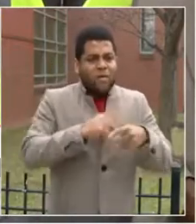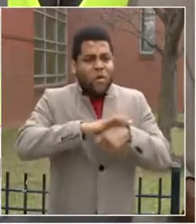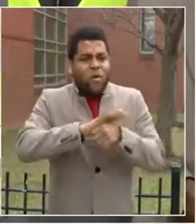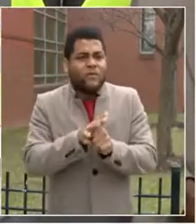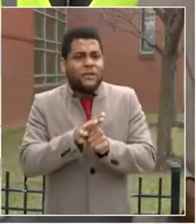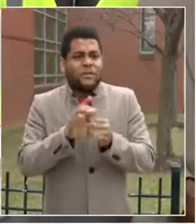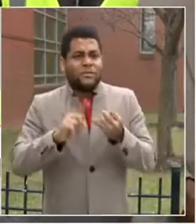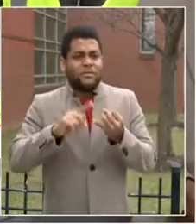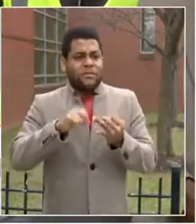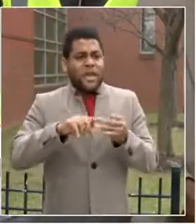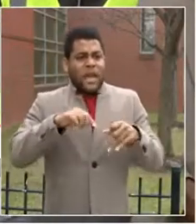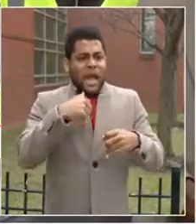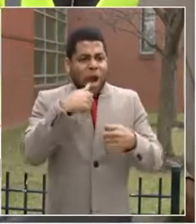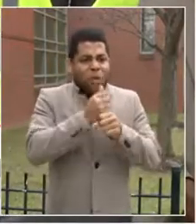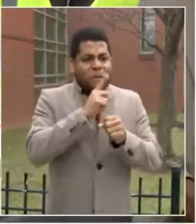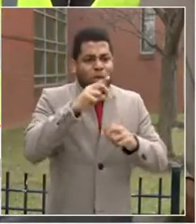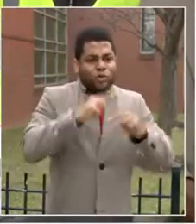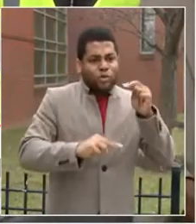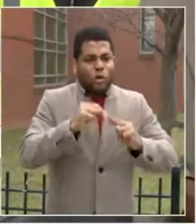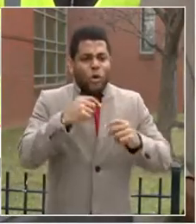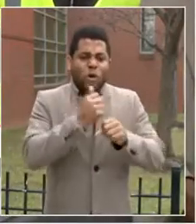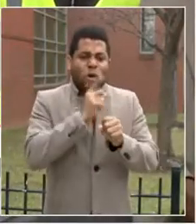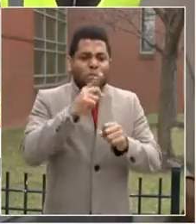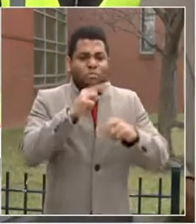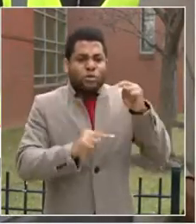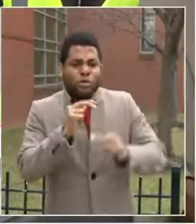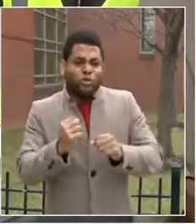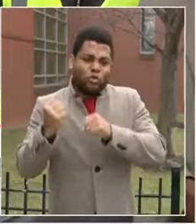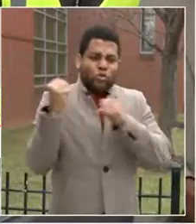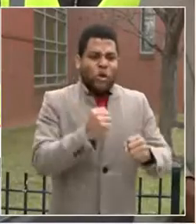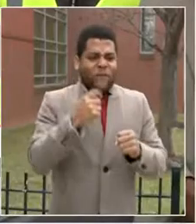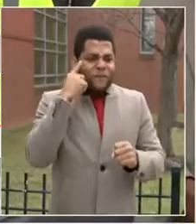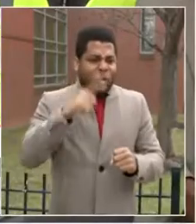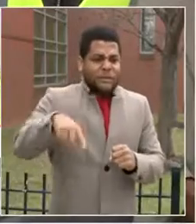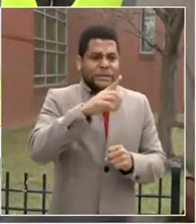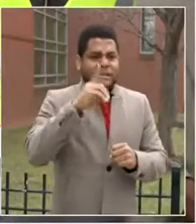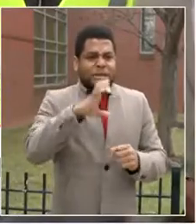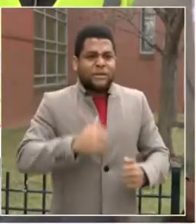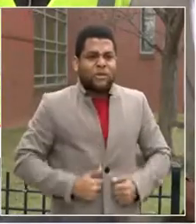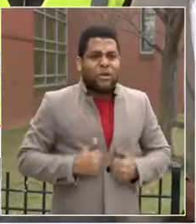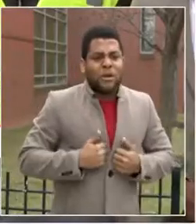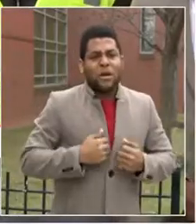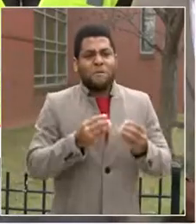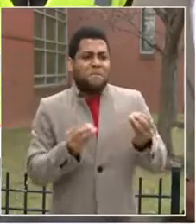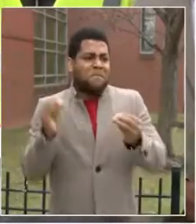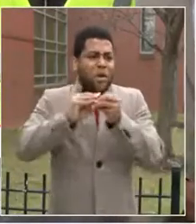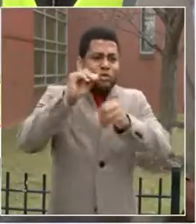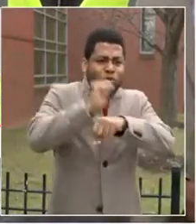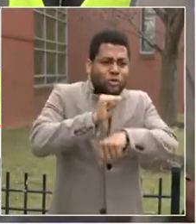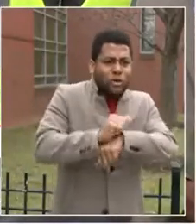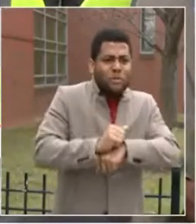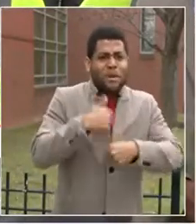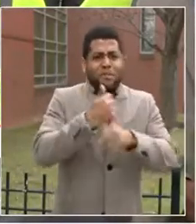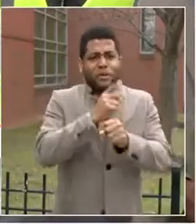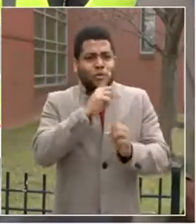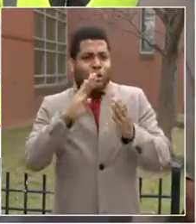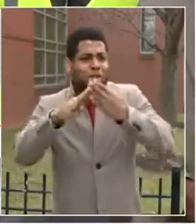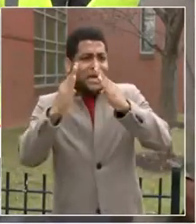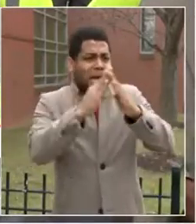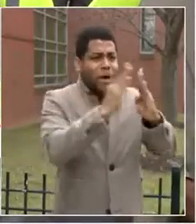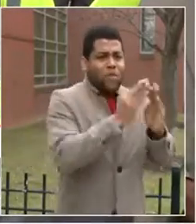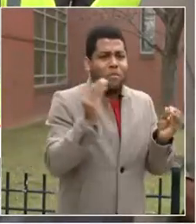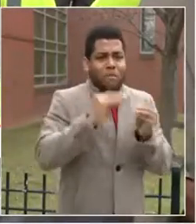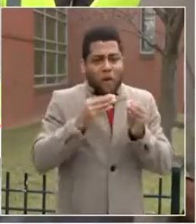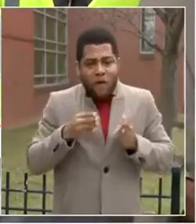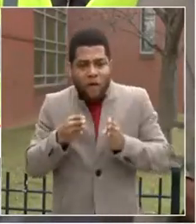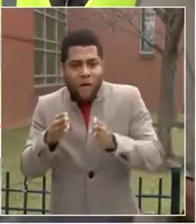sure we're creating jobs for D.C. residents, bringing our downtown and commercial corridors alive,